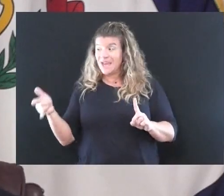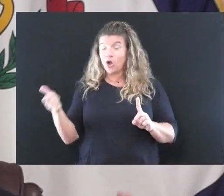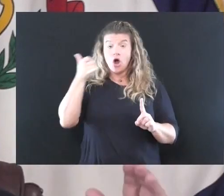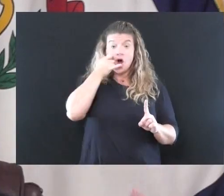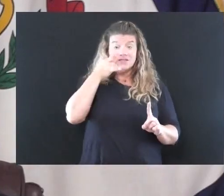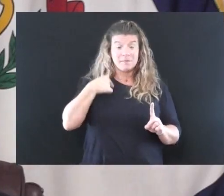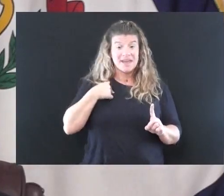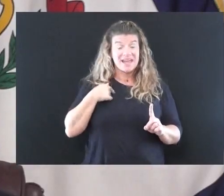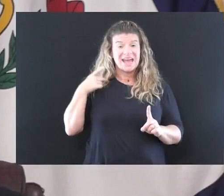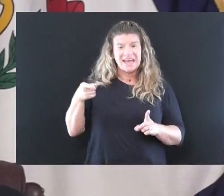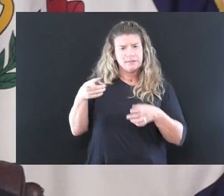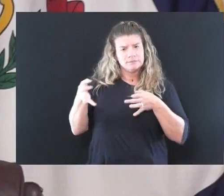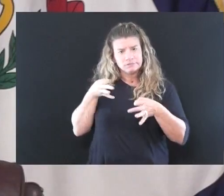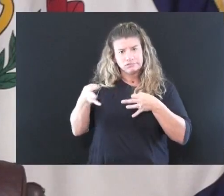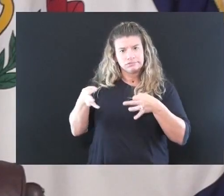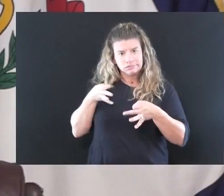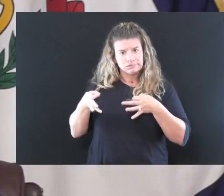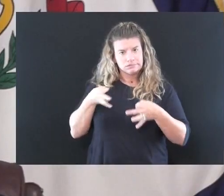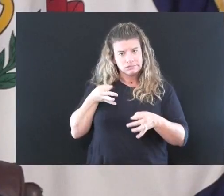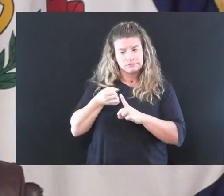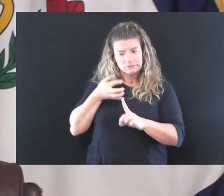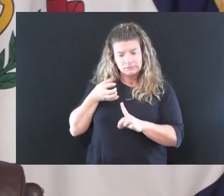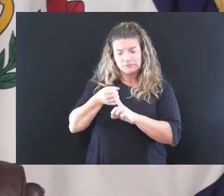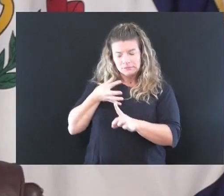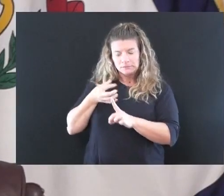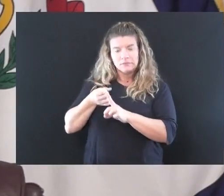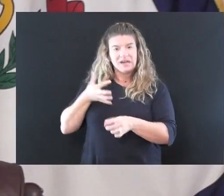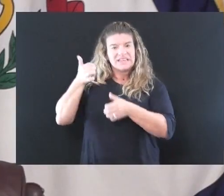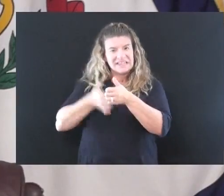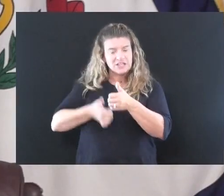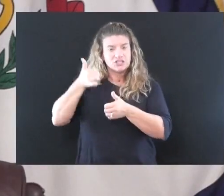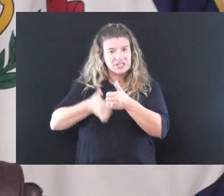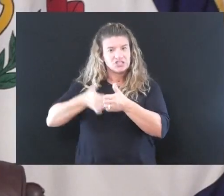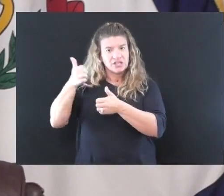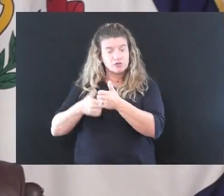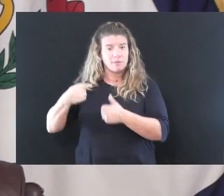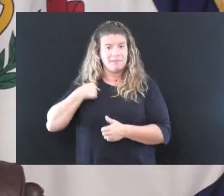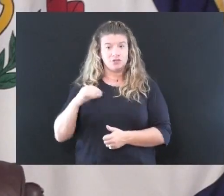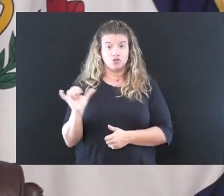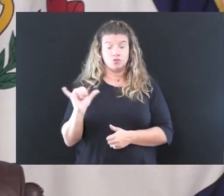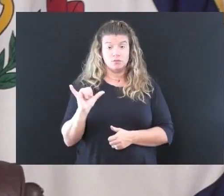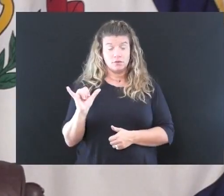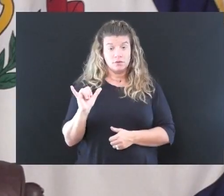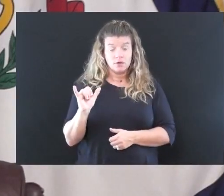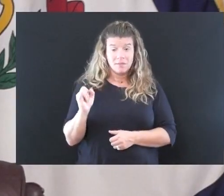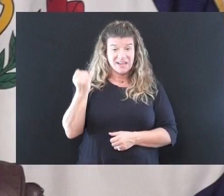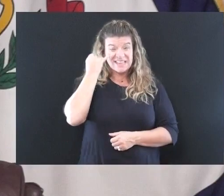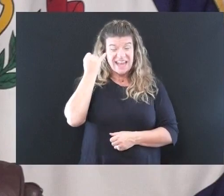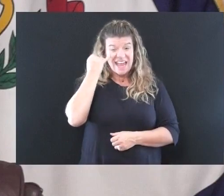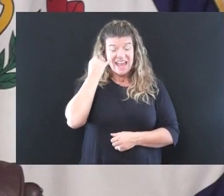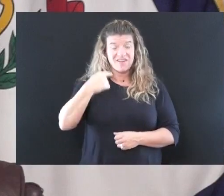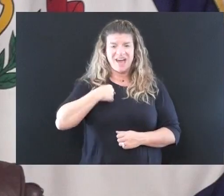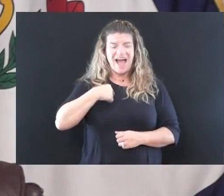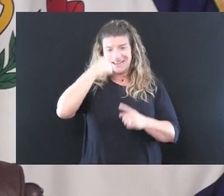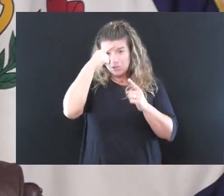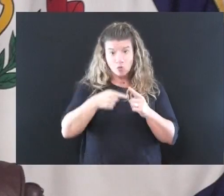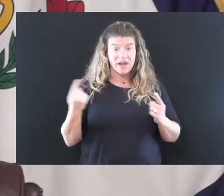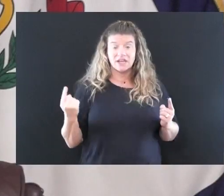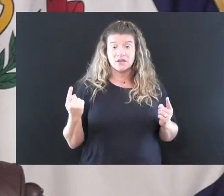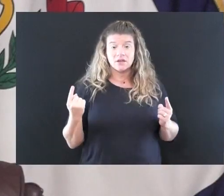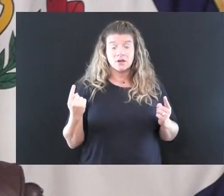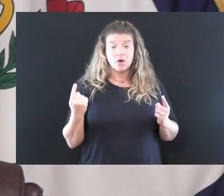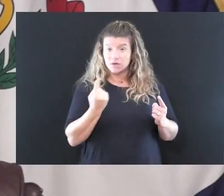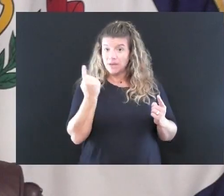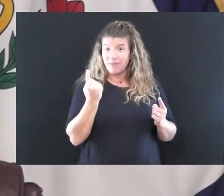goes through every bit of this stuff, with me also. And because if I have a disagreement or